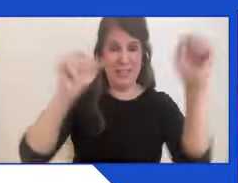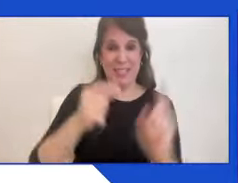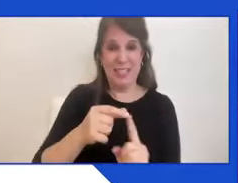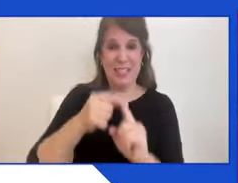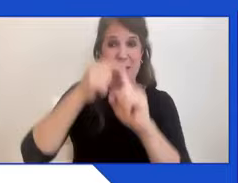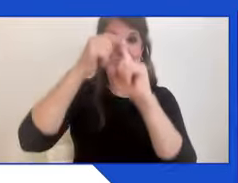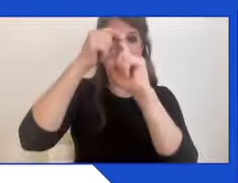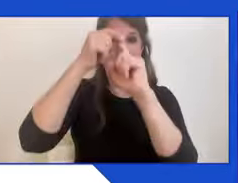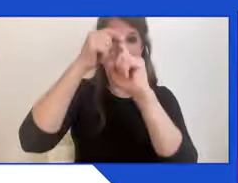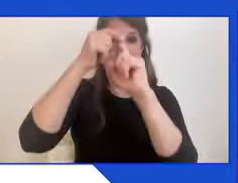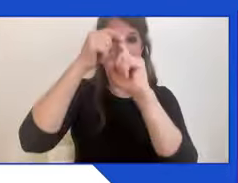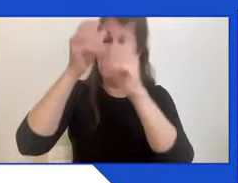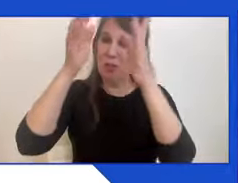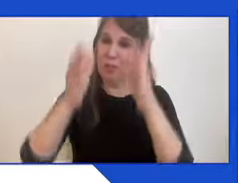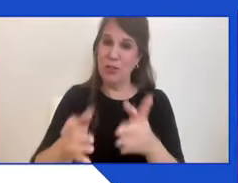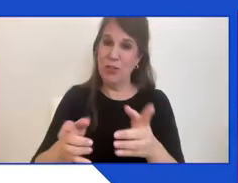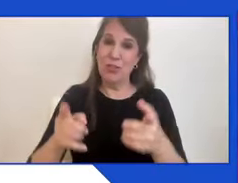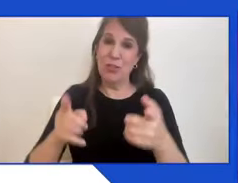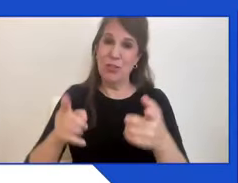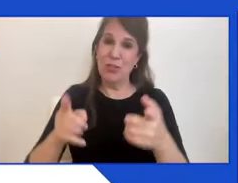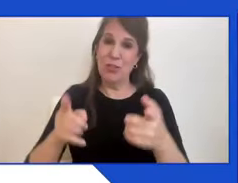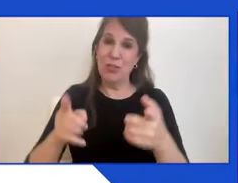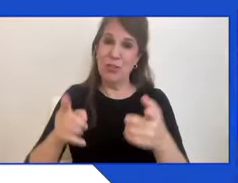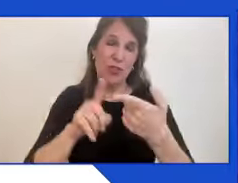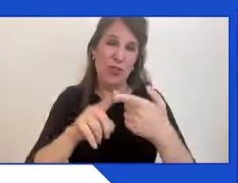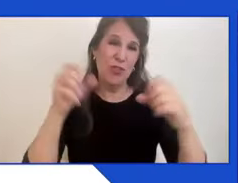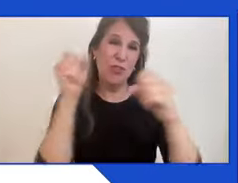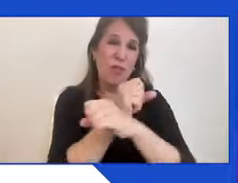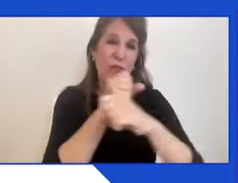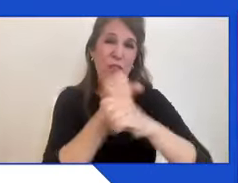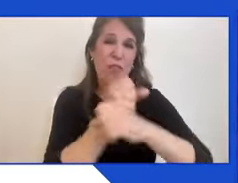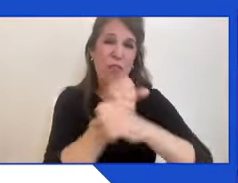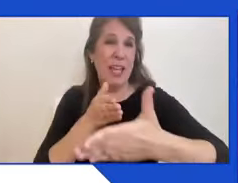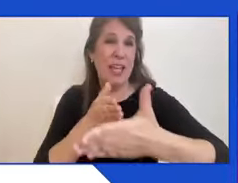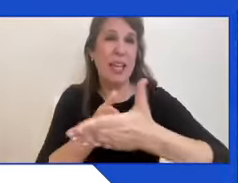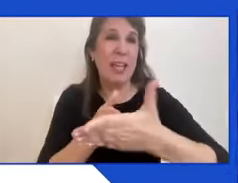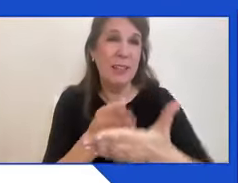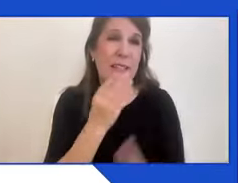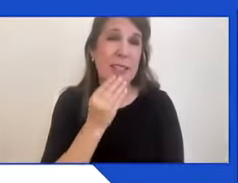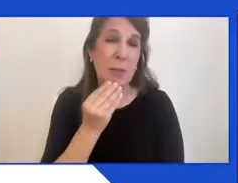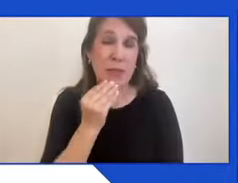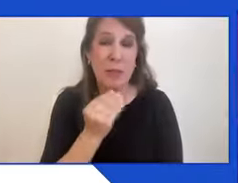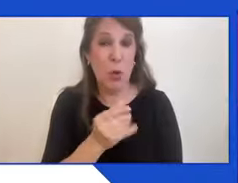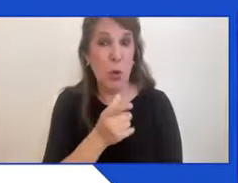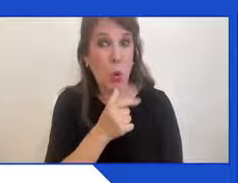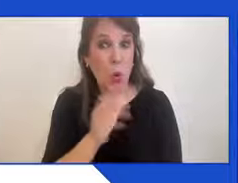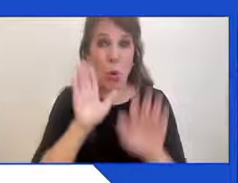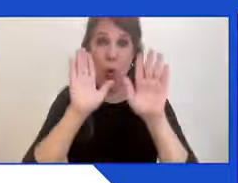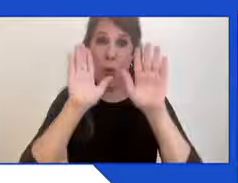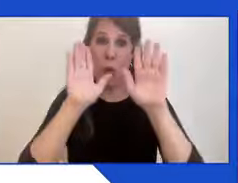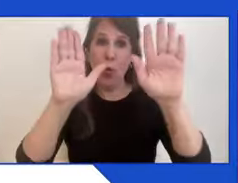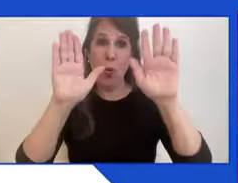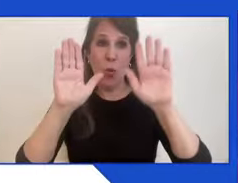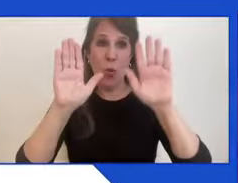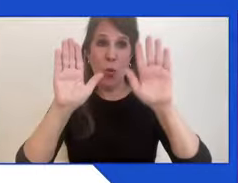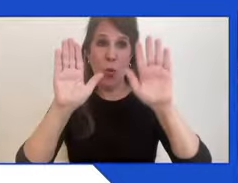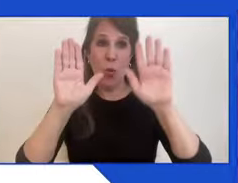and combat anti-Semitism, the wonderful Ambassador Debra